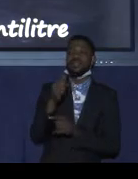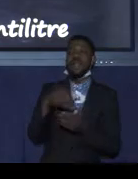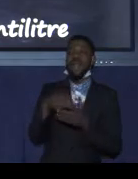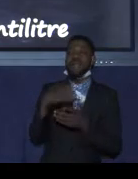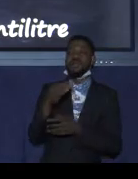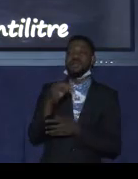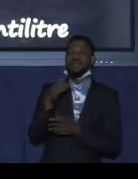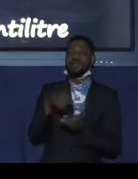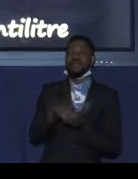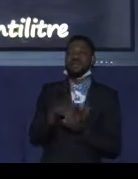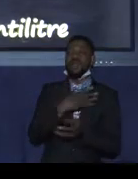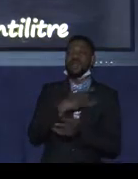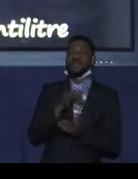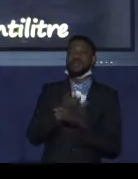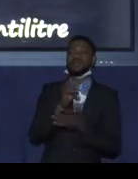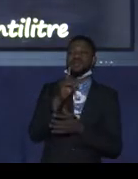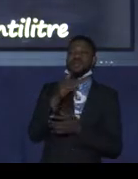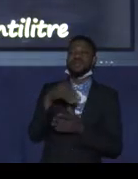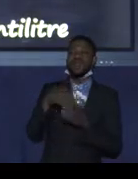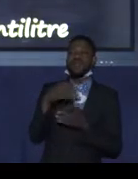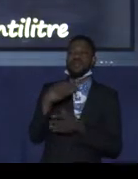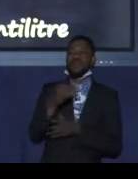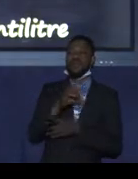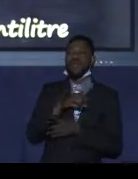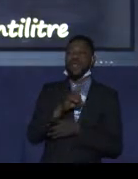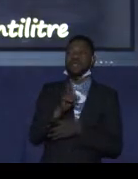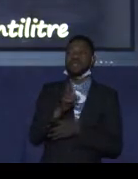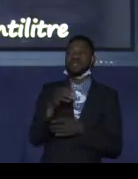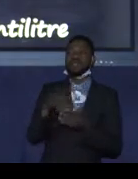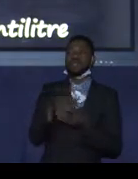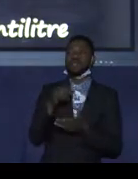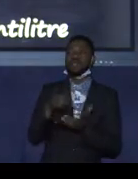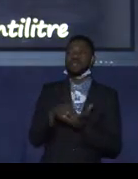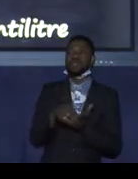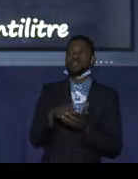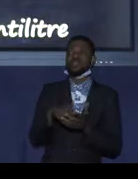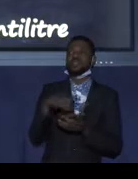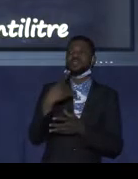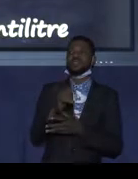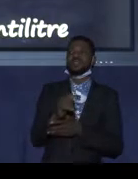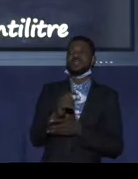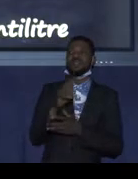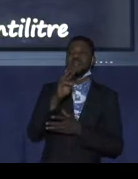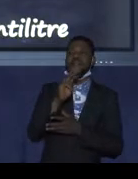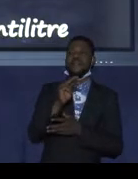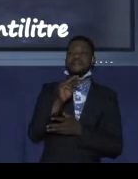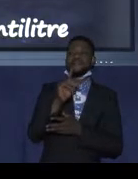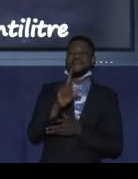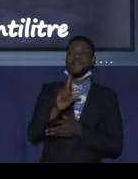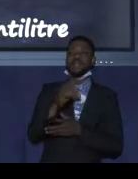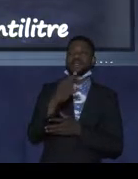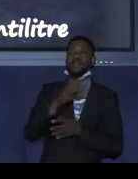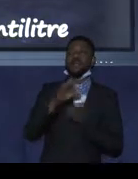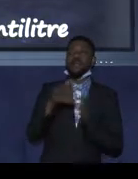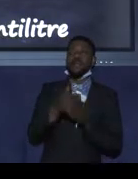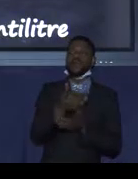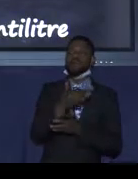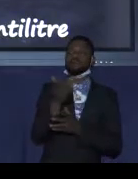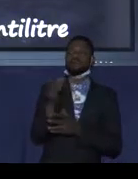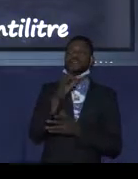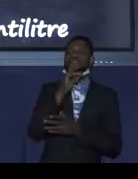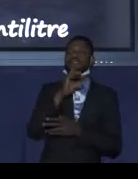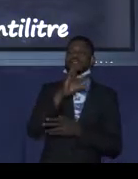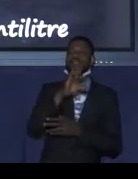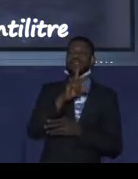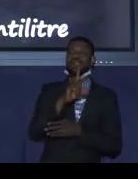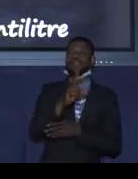110 rather out of 1,000, and that is 1 out of 100. So in this case, the milliliter, the whole of this